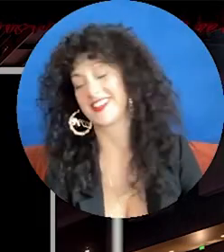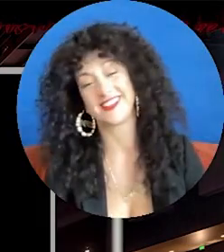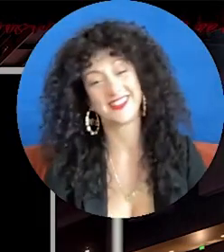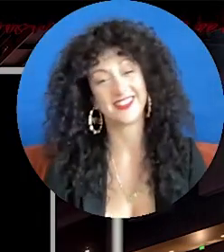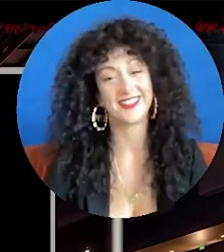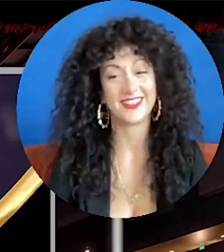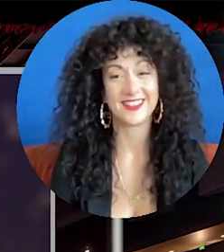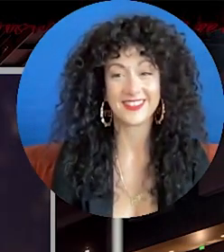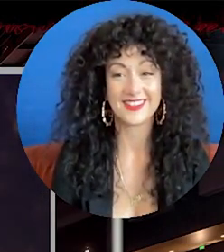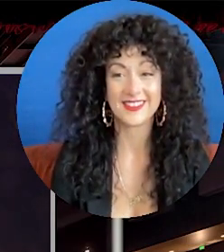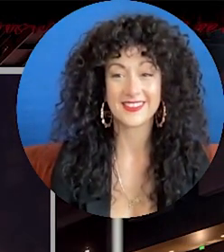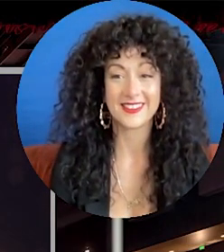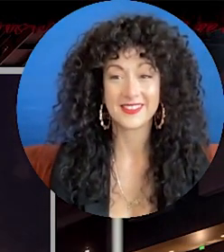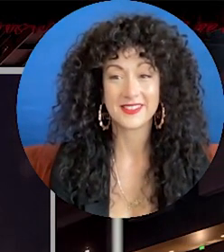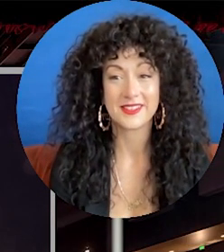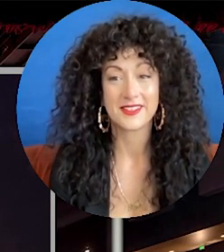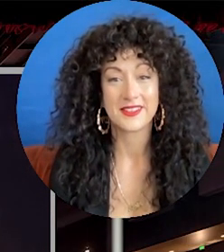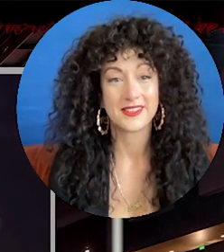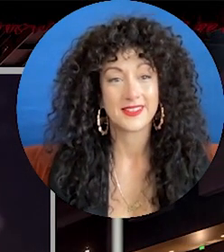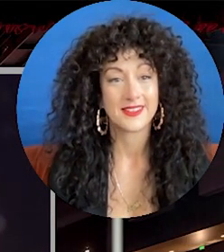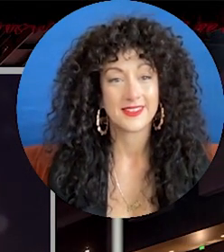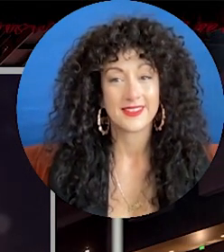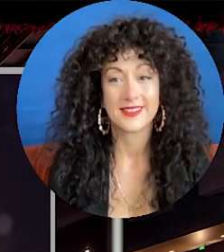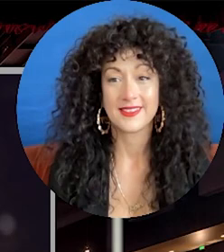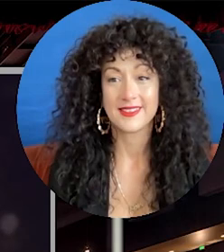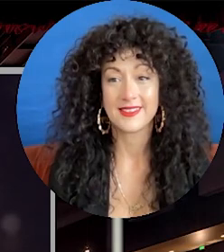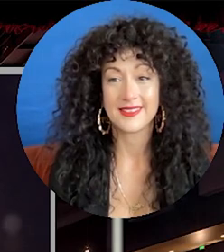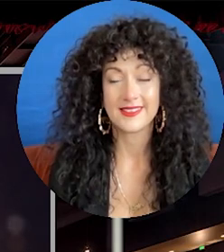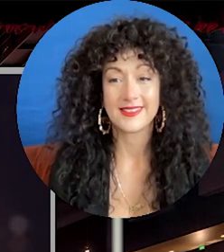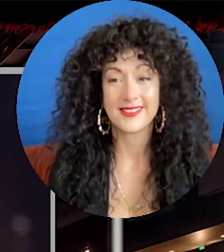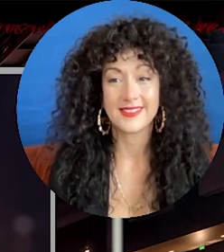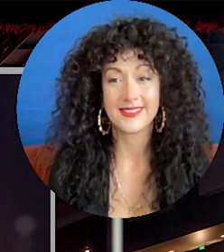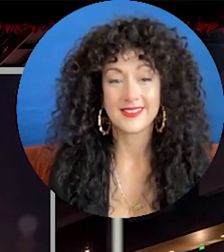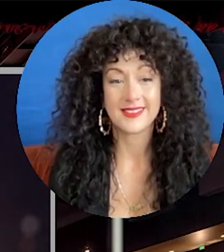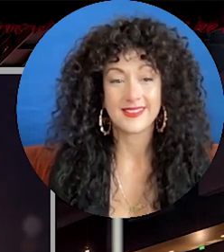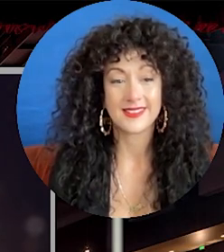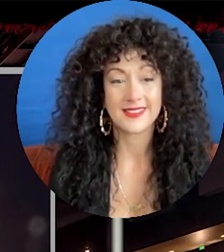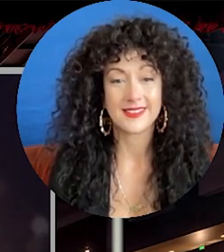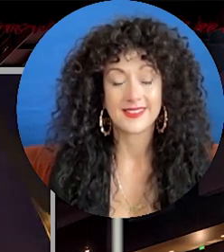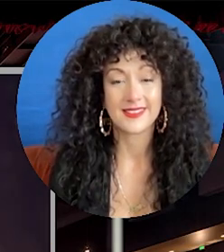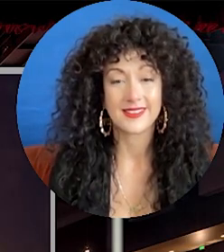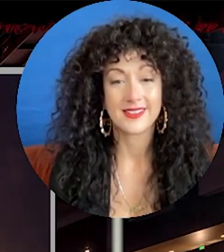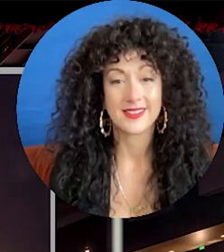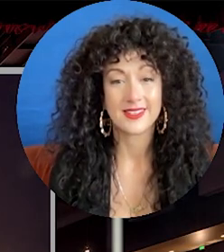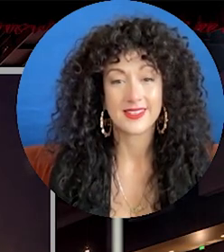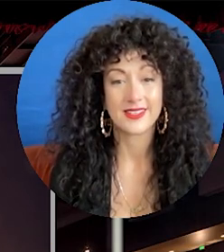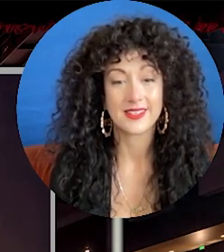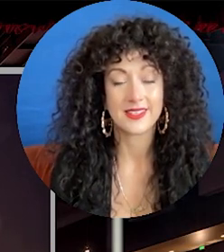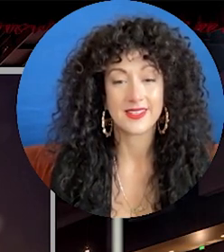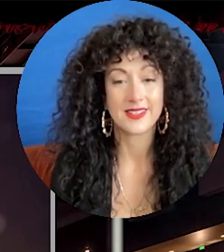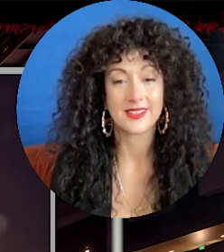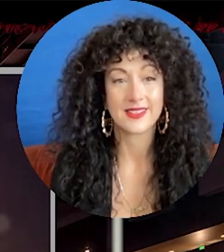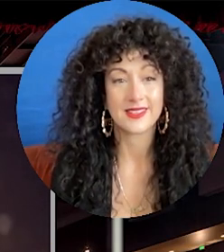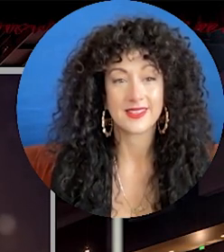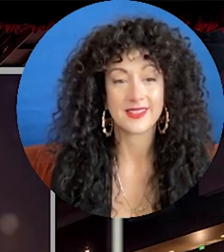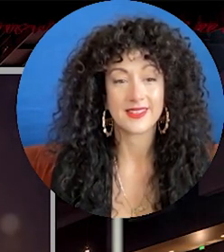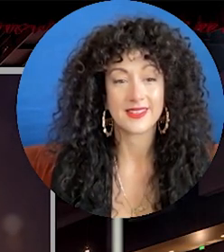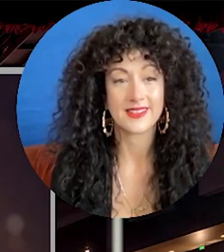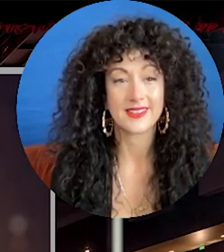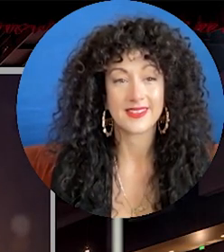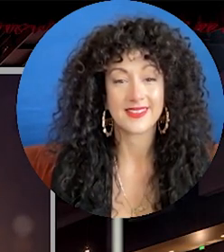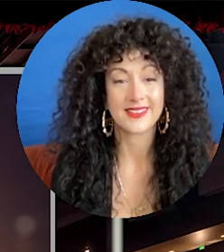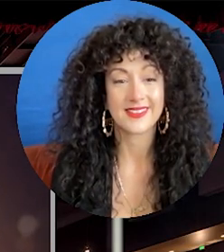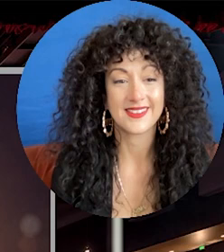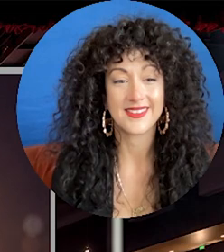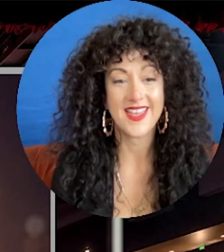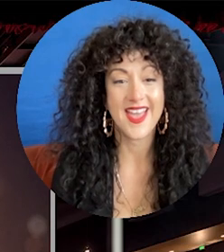The nominations for Best Director presented by Warner Media are... Viral Ackerstuff. Lights out and